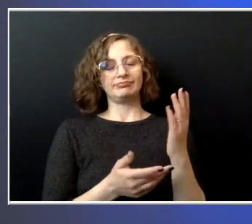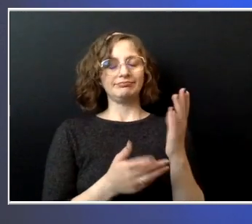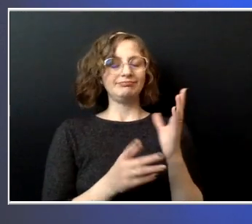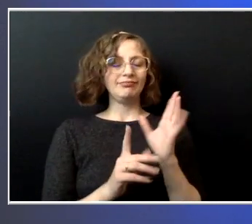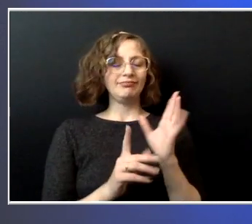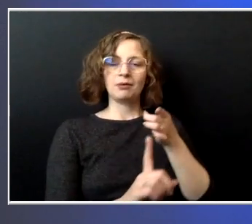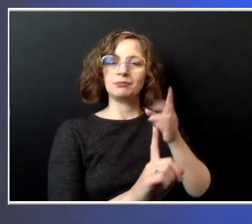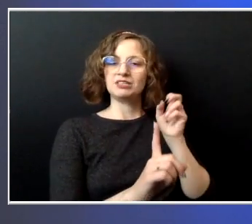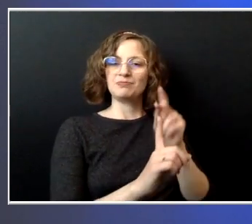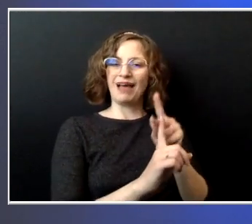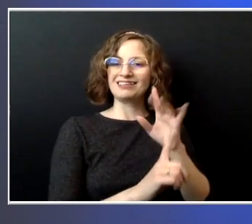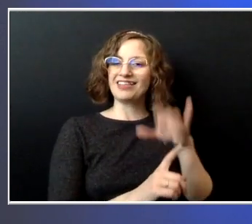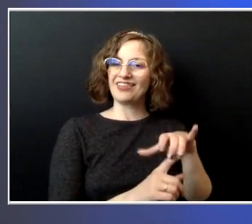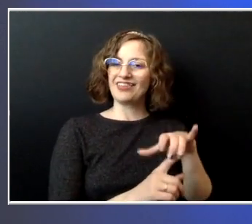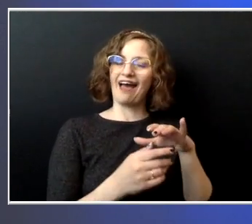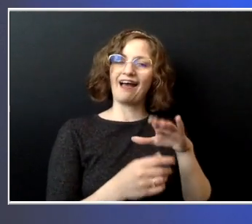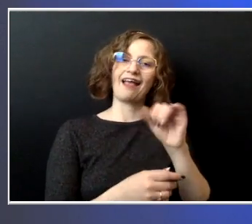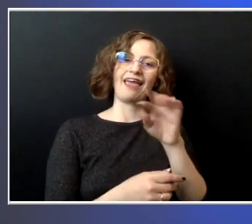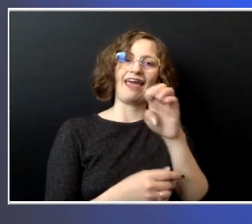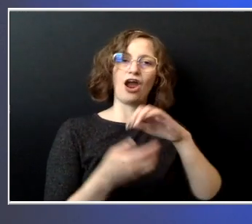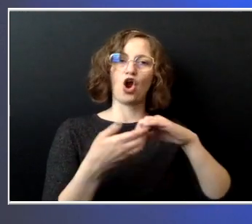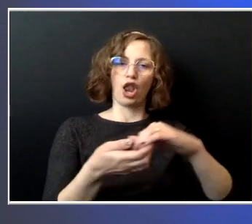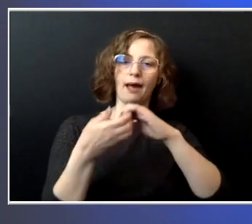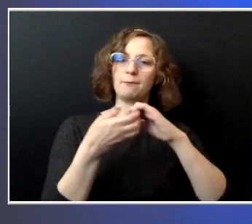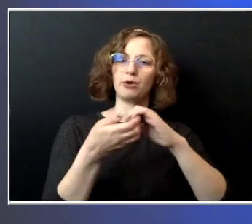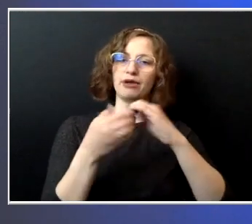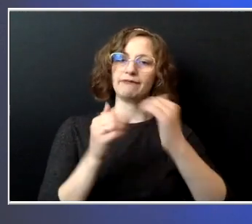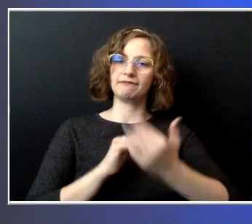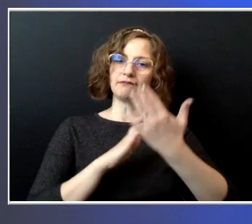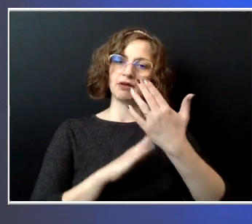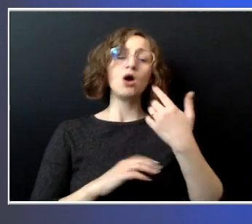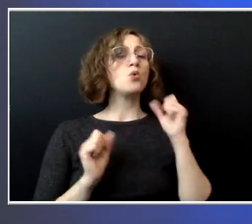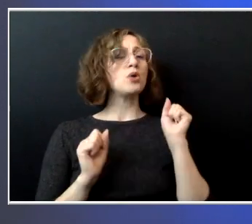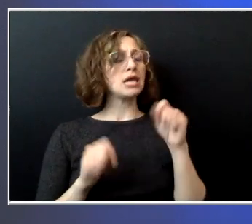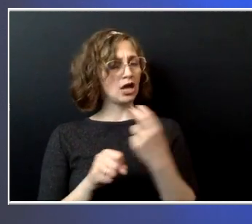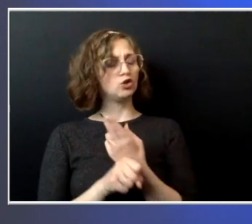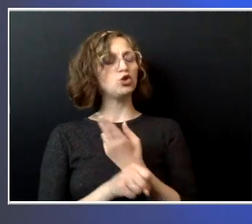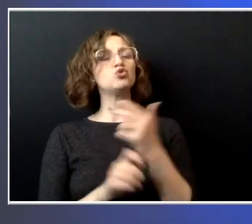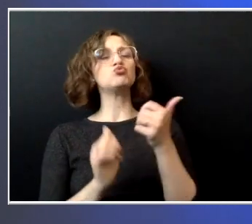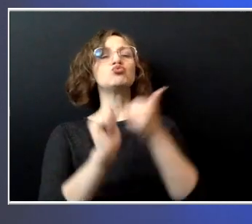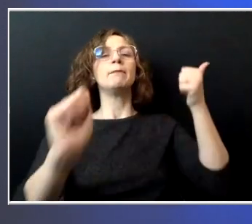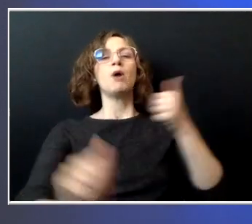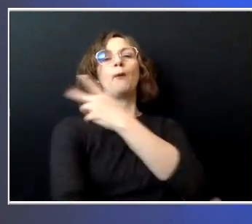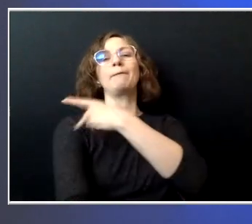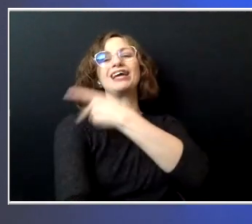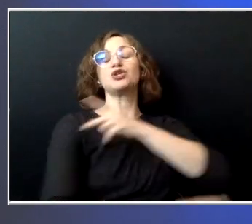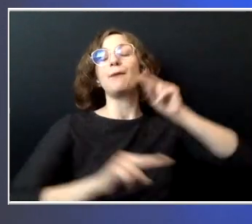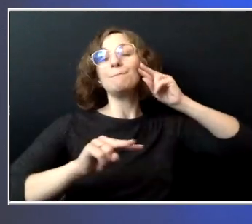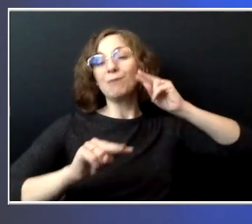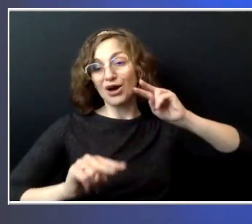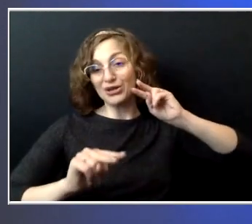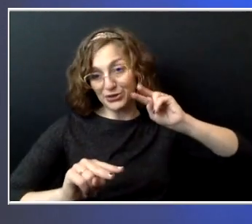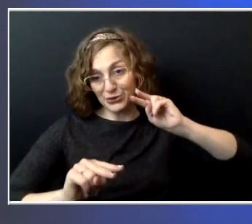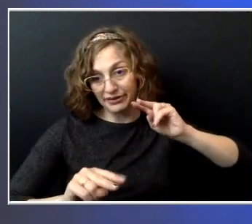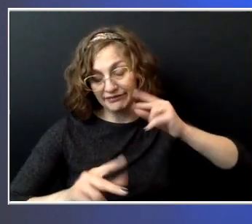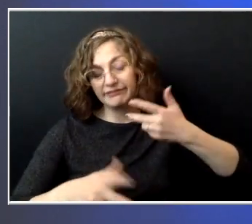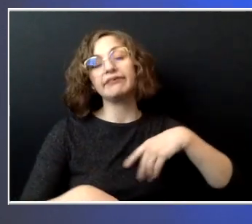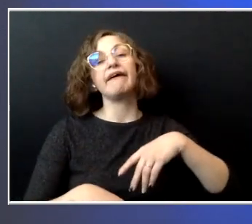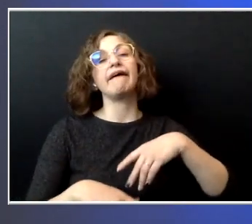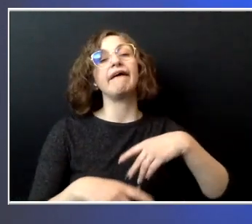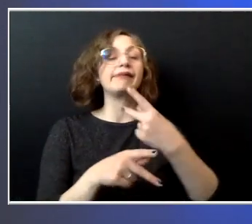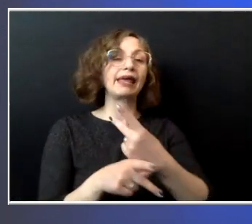Colby. We can use remote patient monitoring and care coordination like we've done with our chronic care